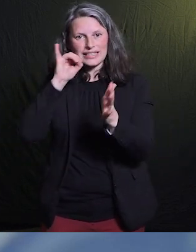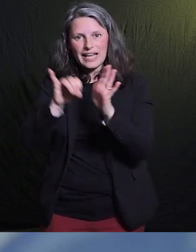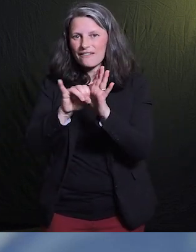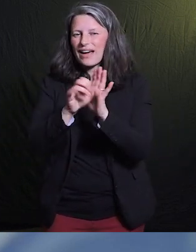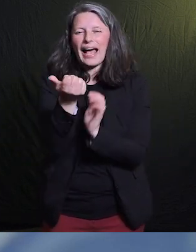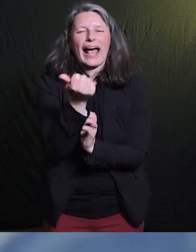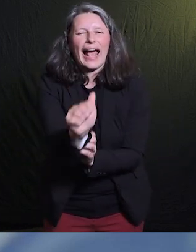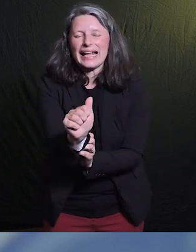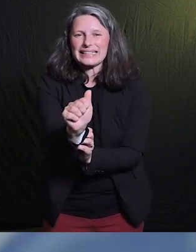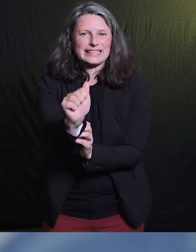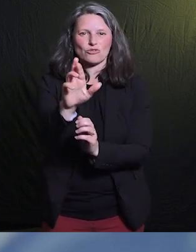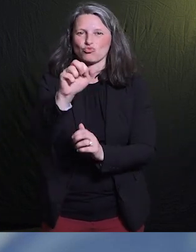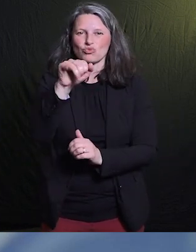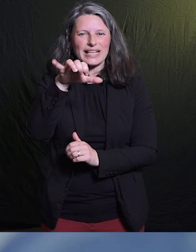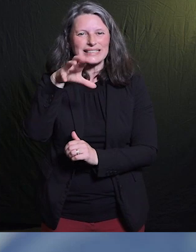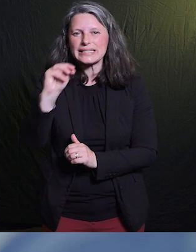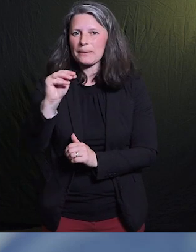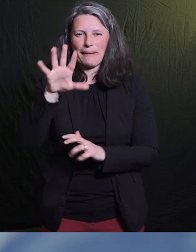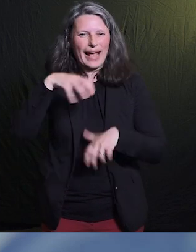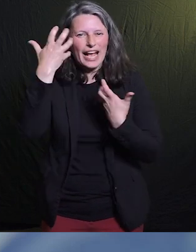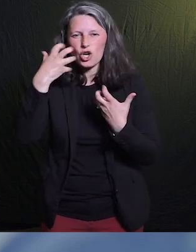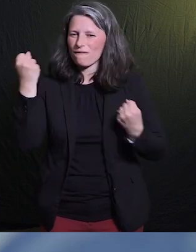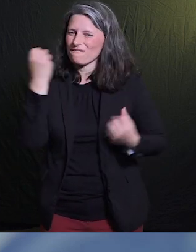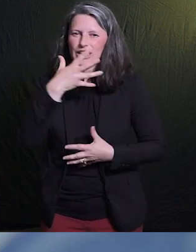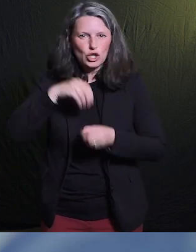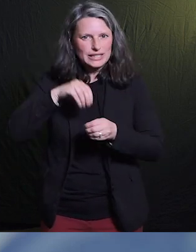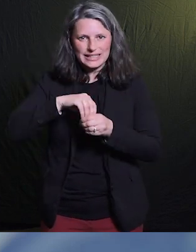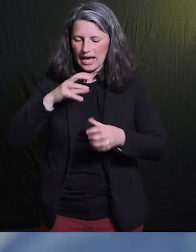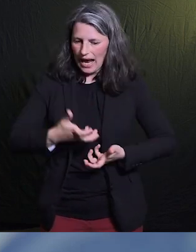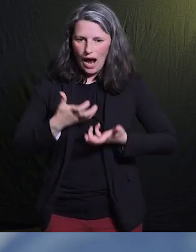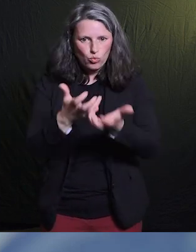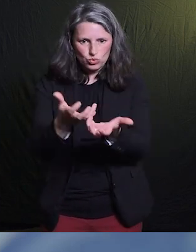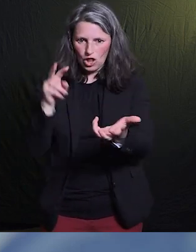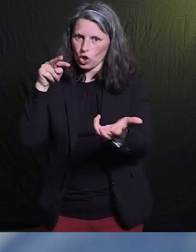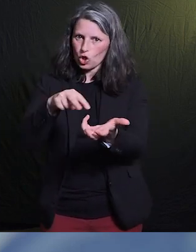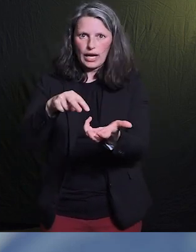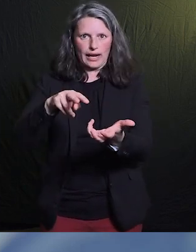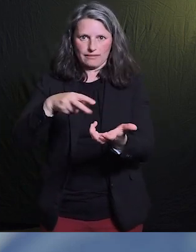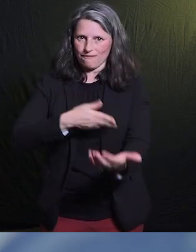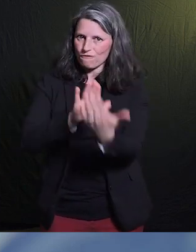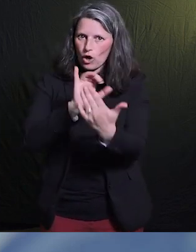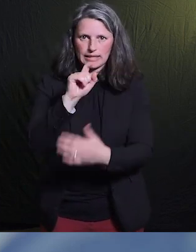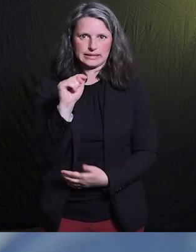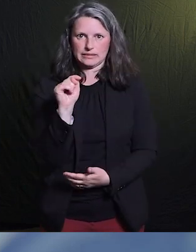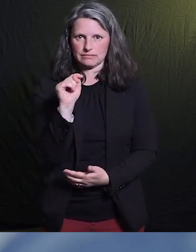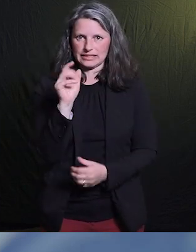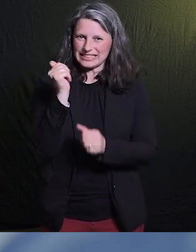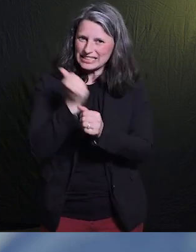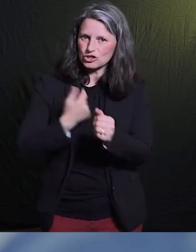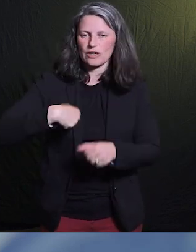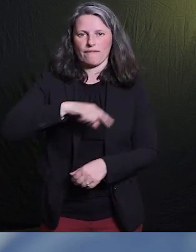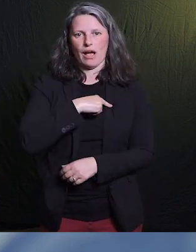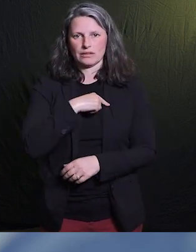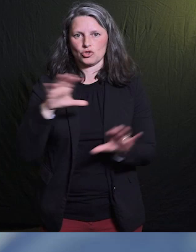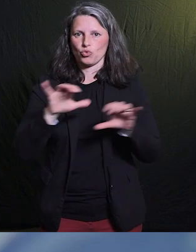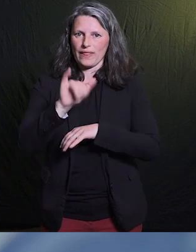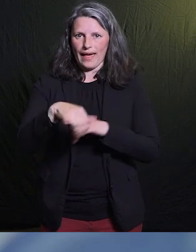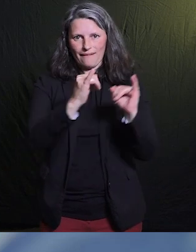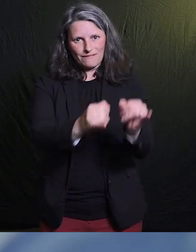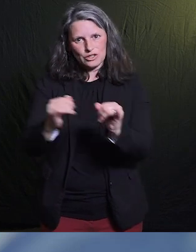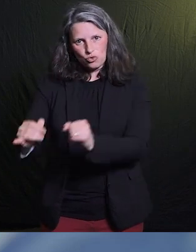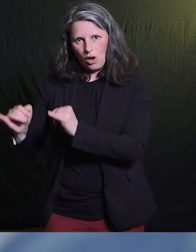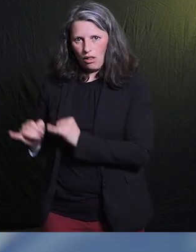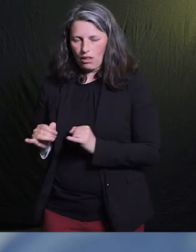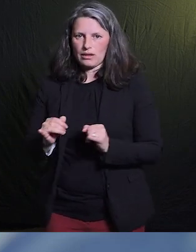any racism, any anger, any fear that you have inside of you. We need to confront it. We need to each do that